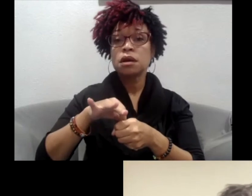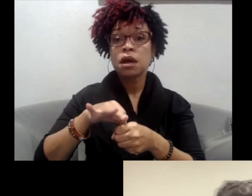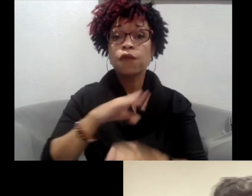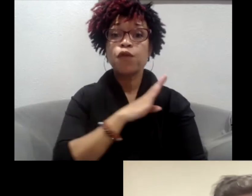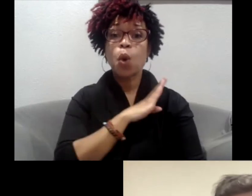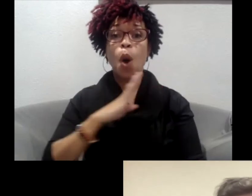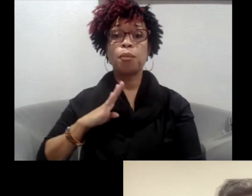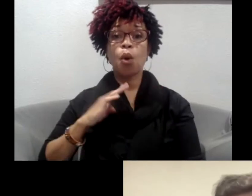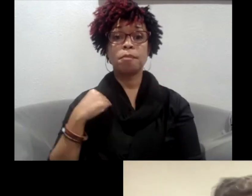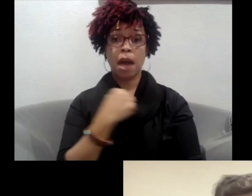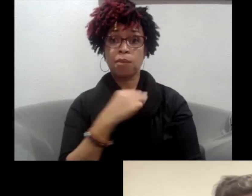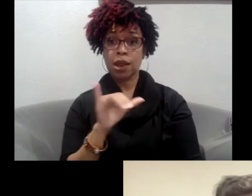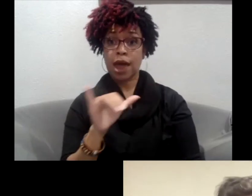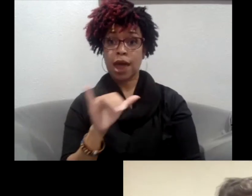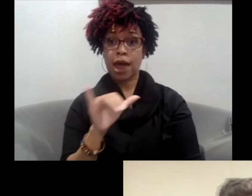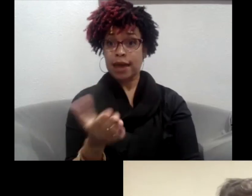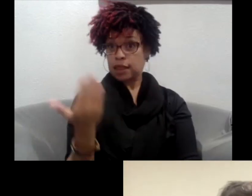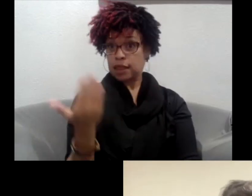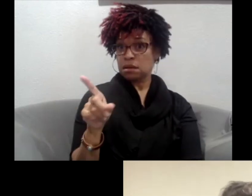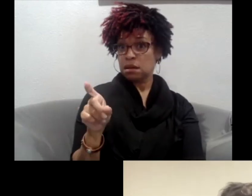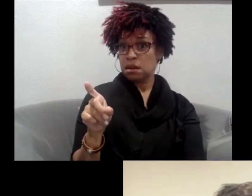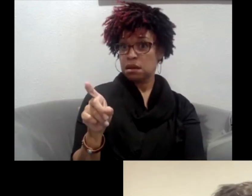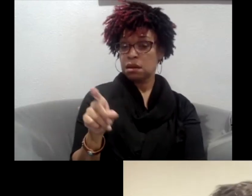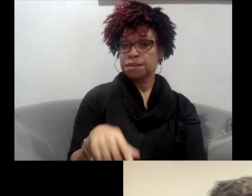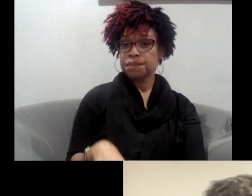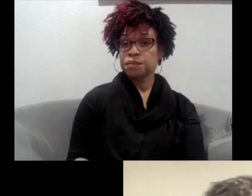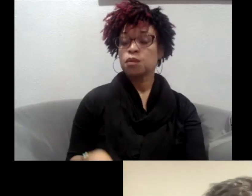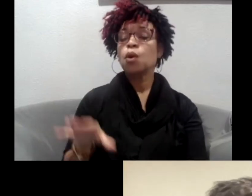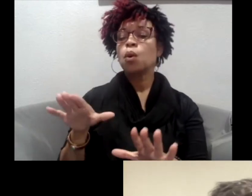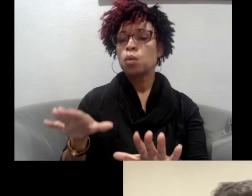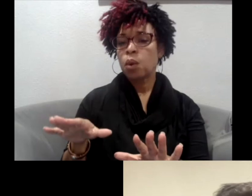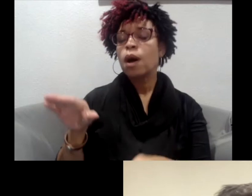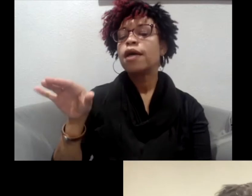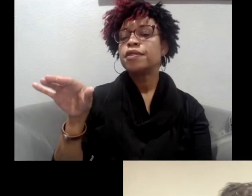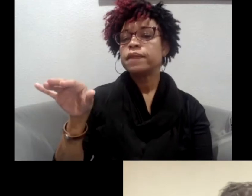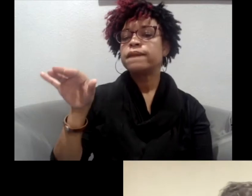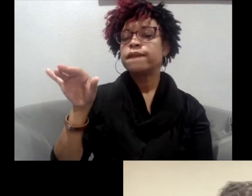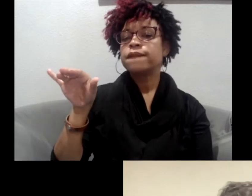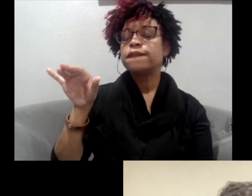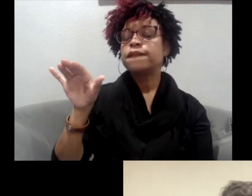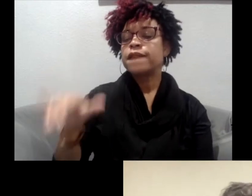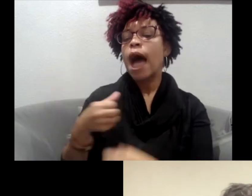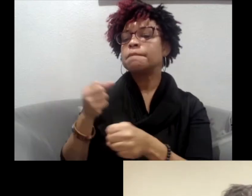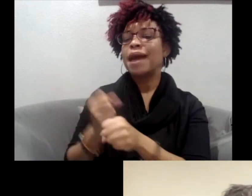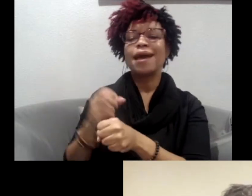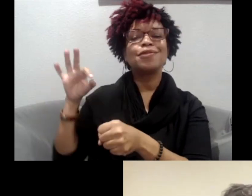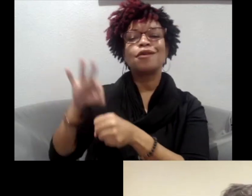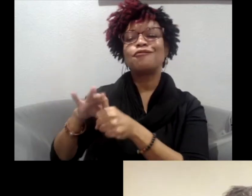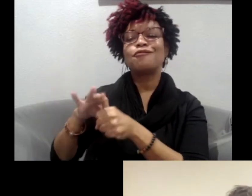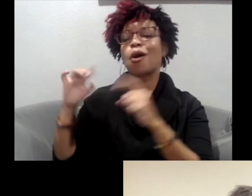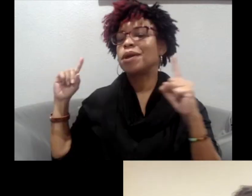have? So that used to make the voting a lot more complicated, where you would